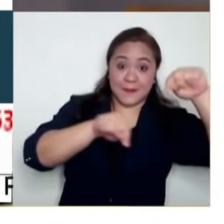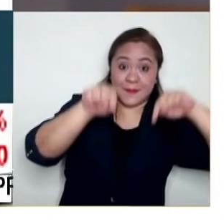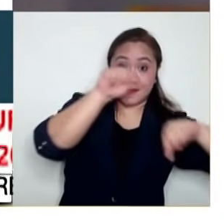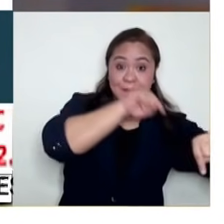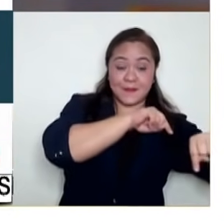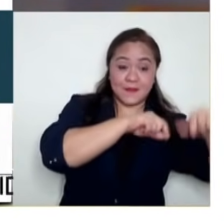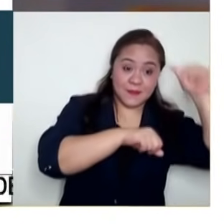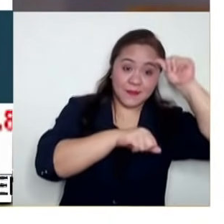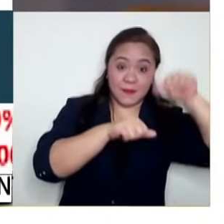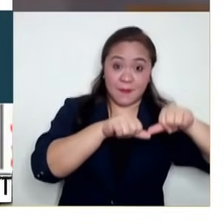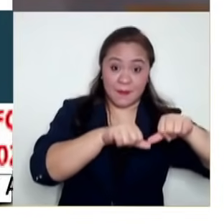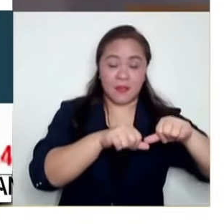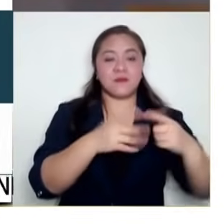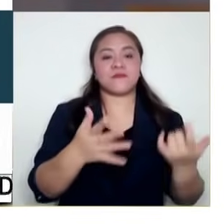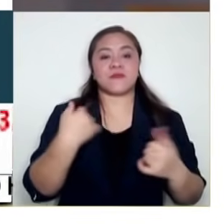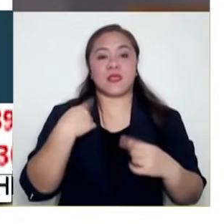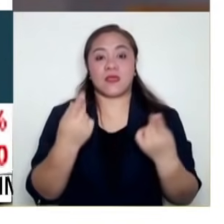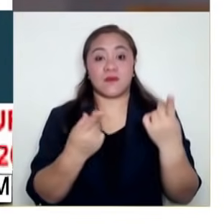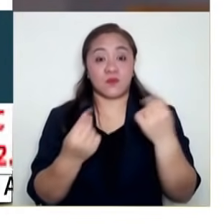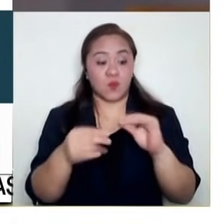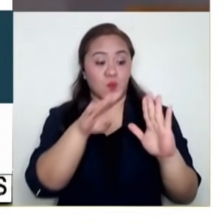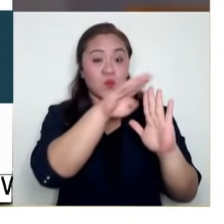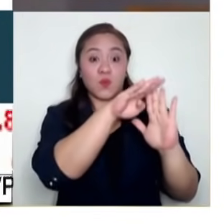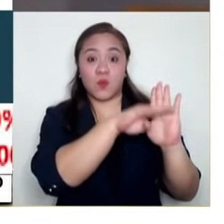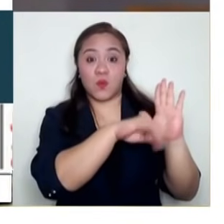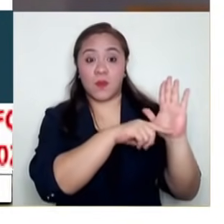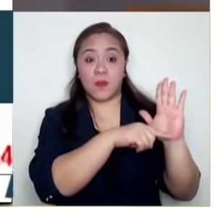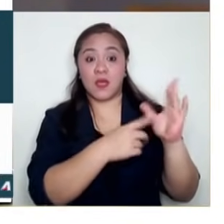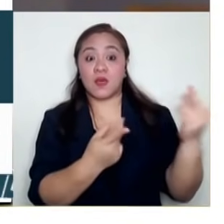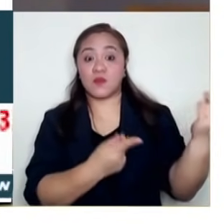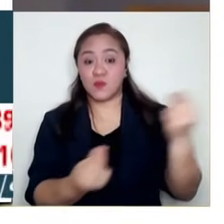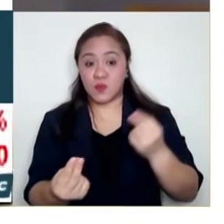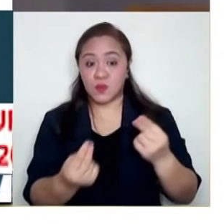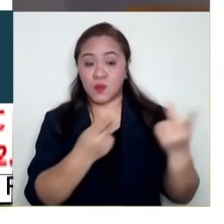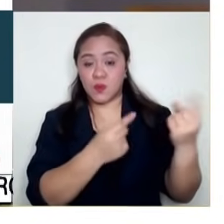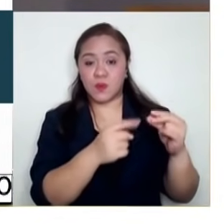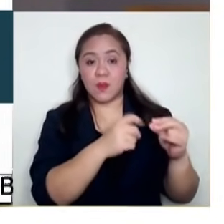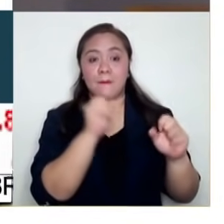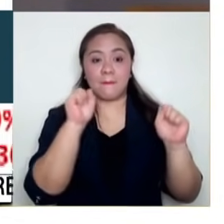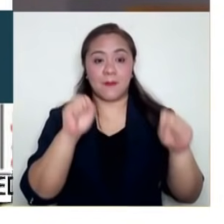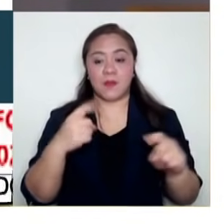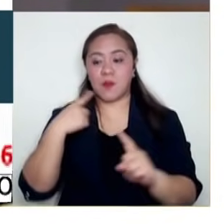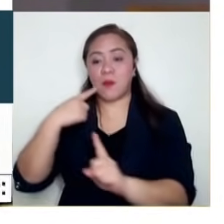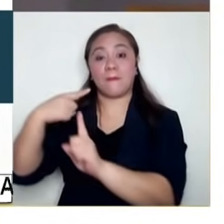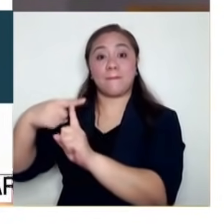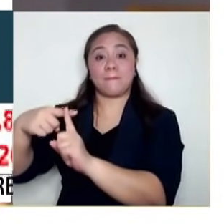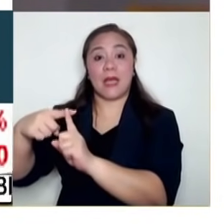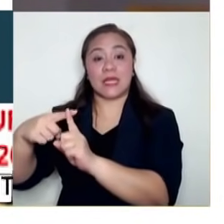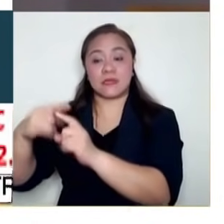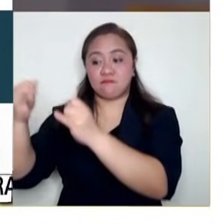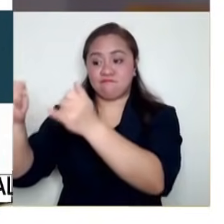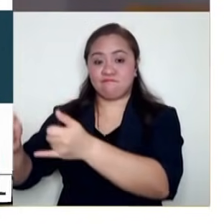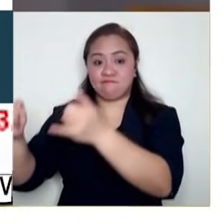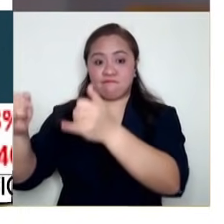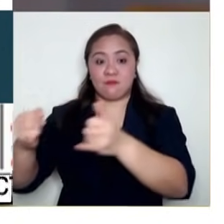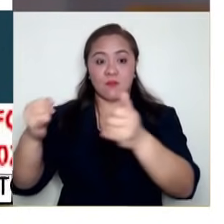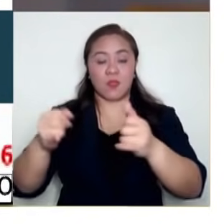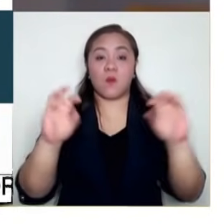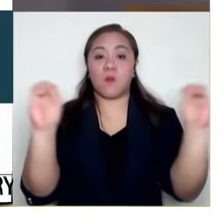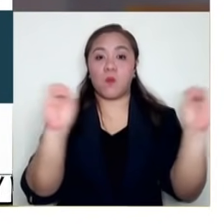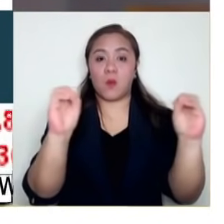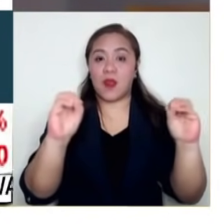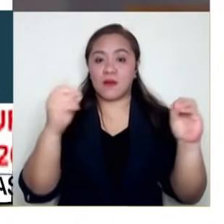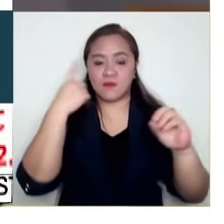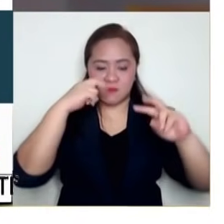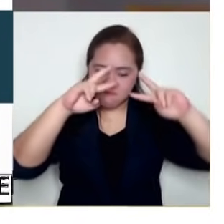we were able to do the protocols that has to be done for a positive individual, even though there are no sequencing results